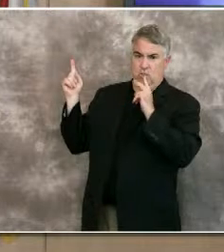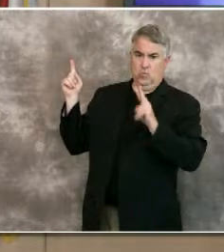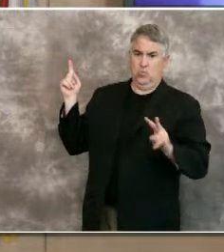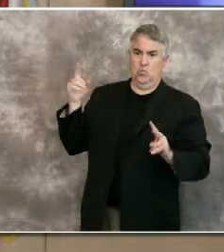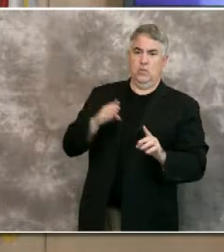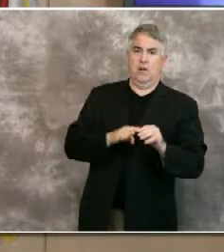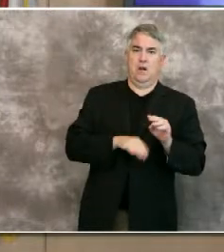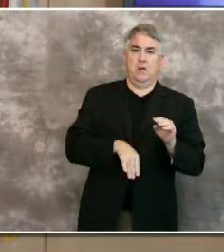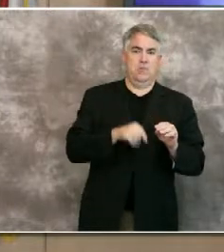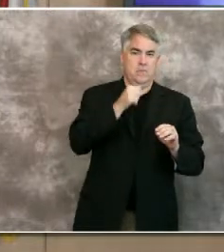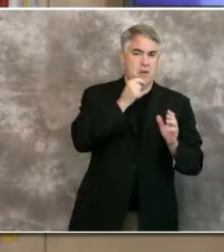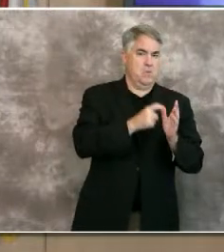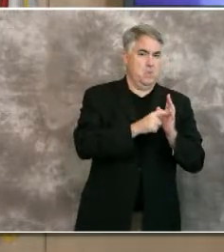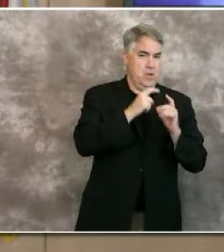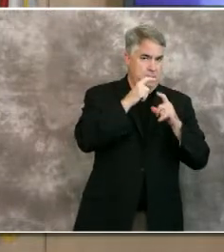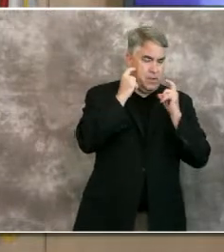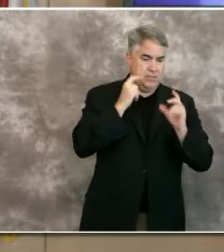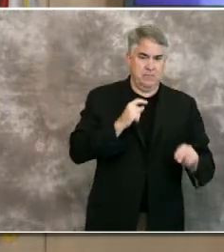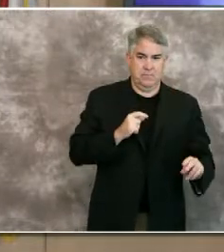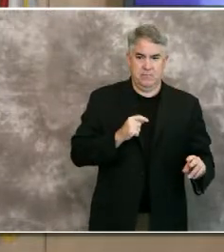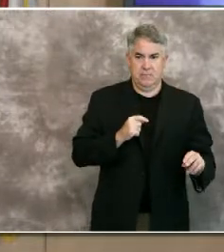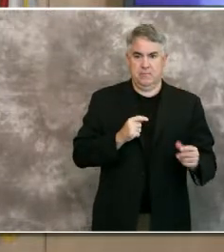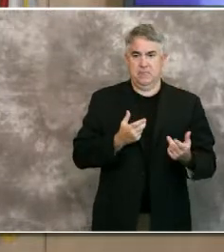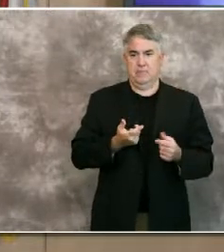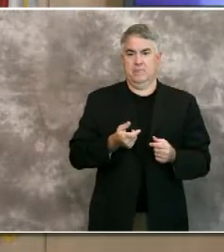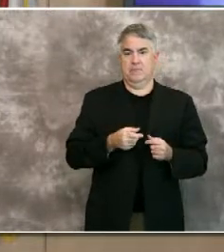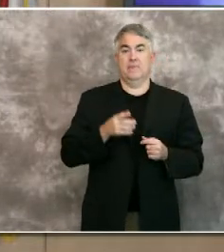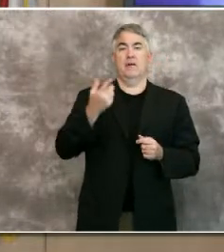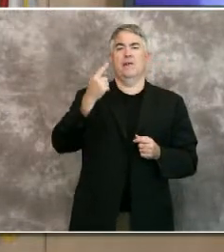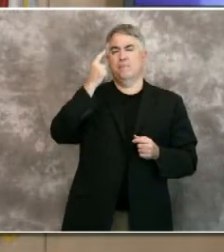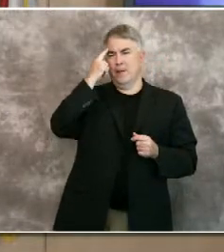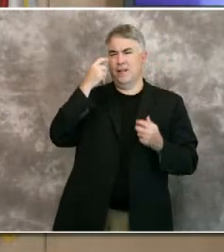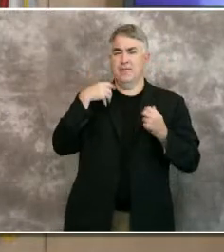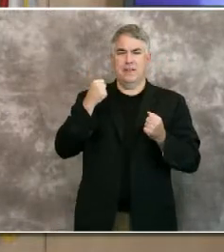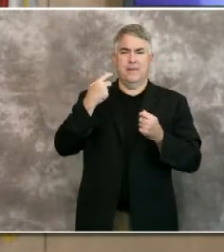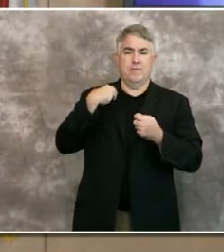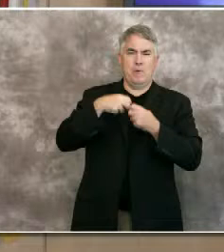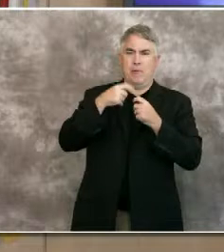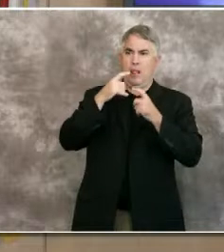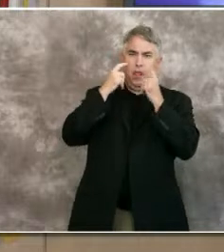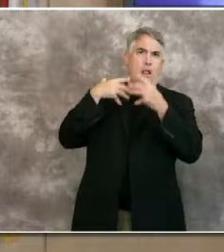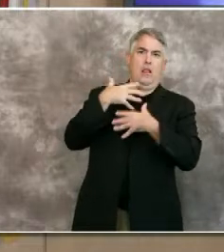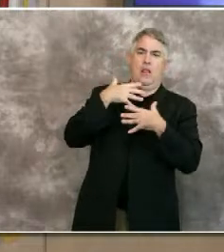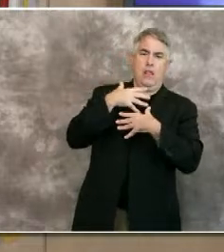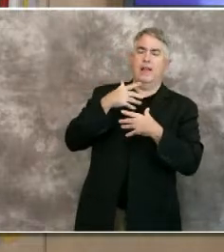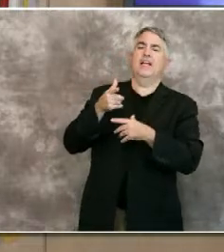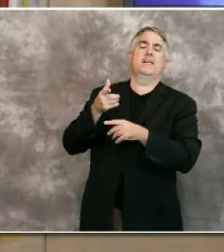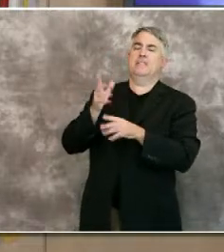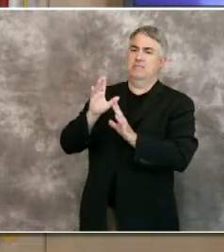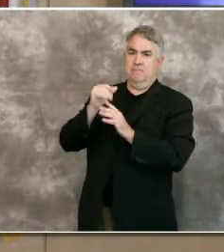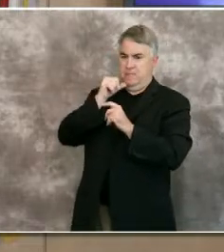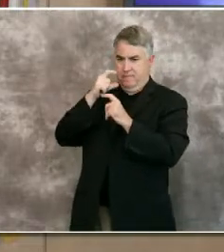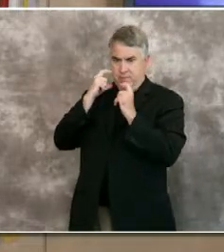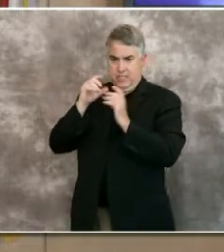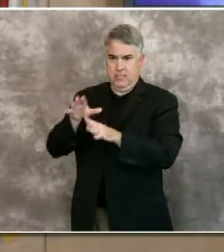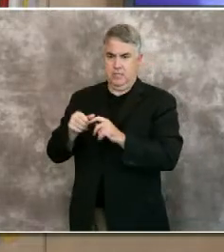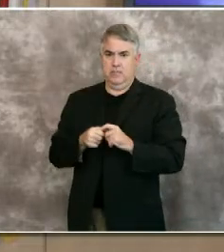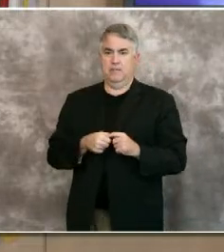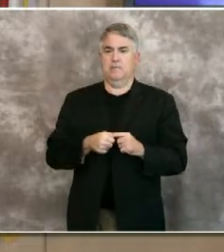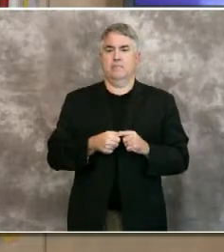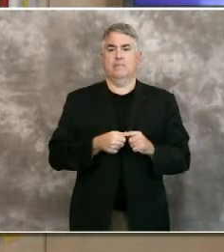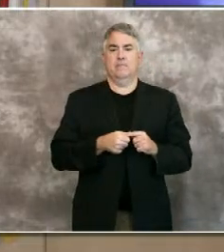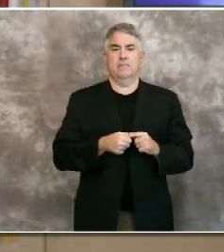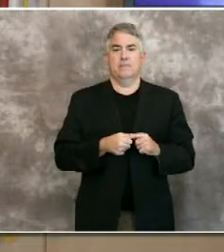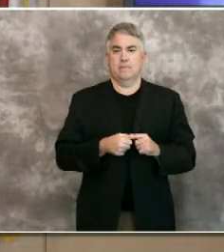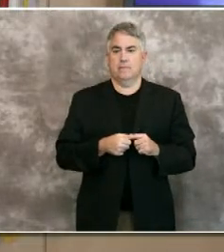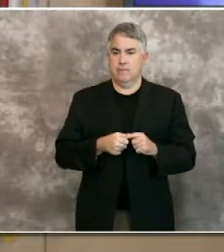health condition, or disability that prevents a face covering. Persons who are hearing impaired or we're communicating with a person who is hearing